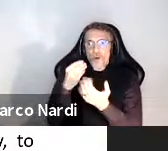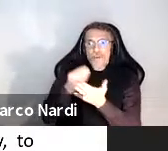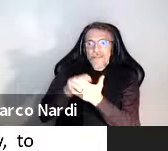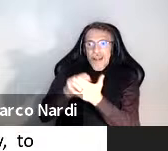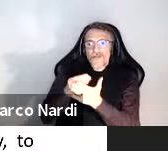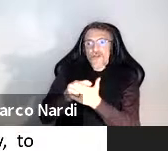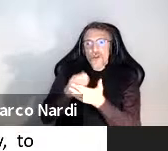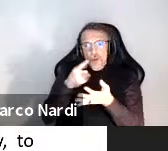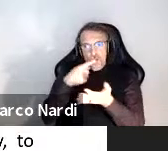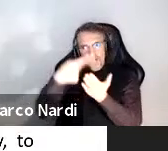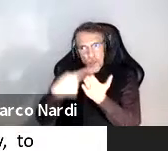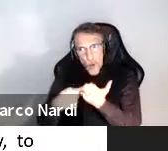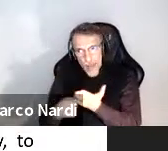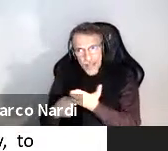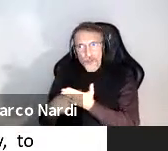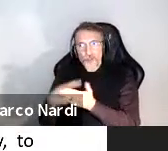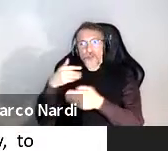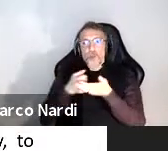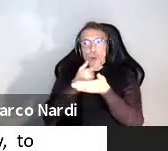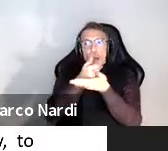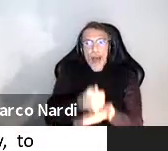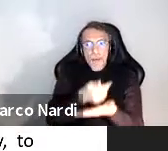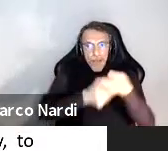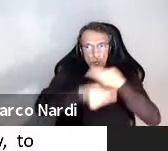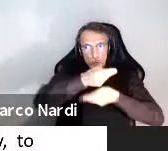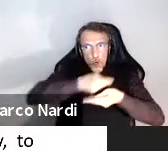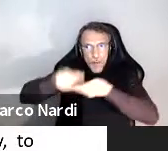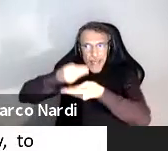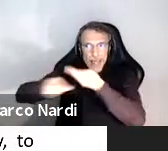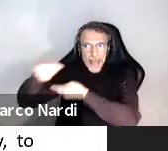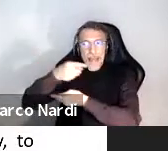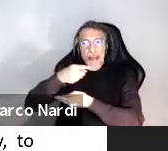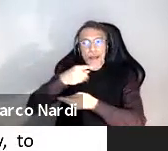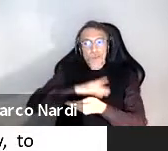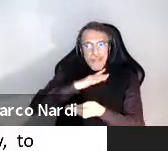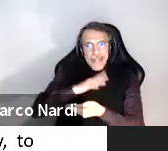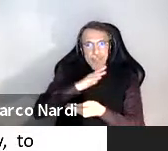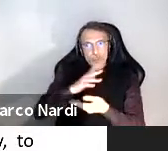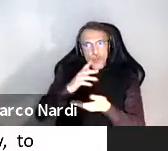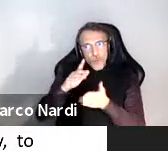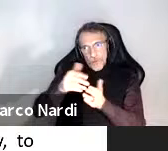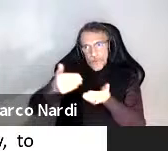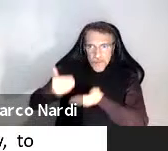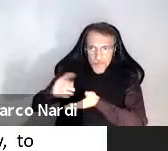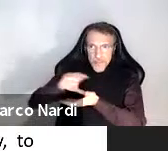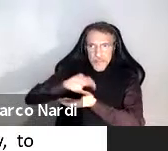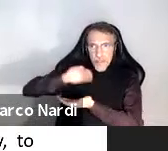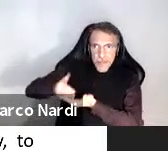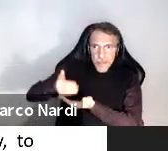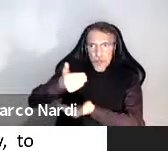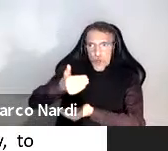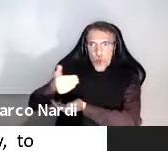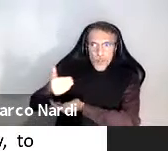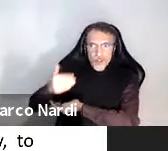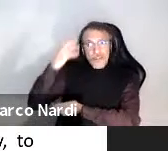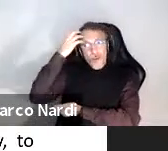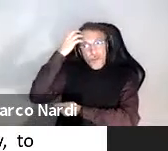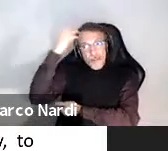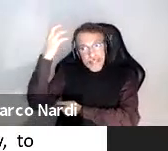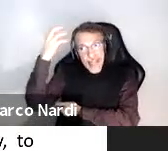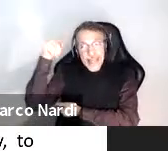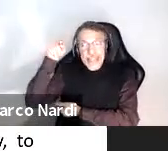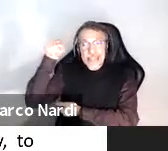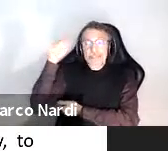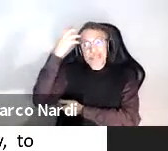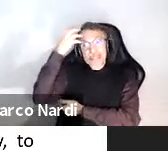and supervision to help the economies. We need to issue some contingency bonds from the state to enable state have